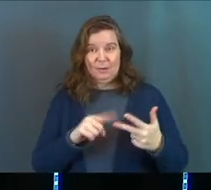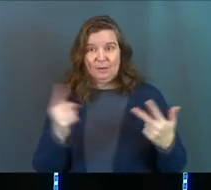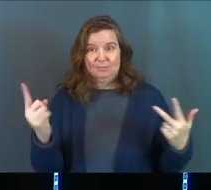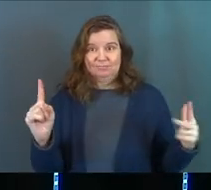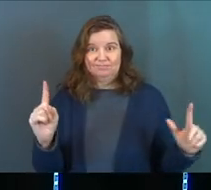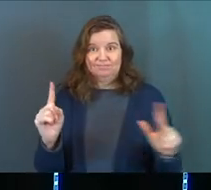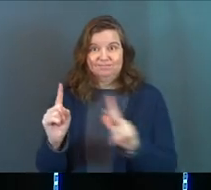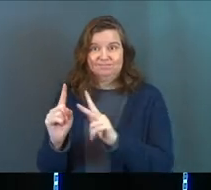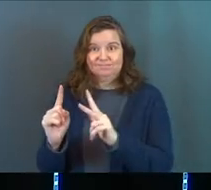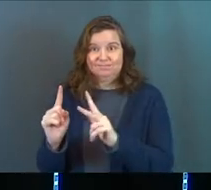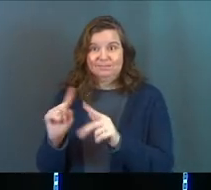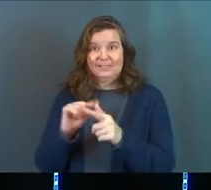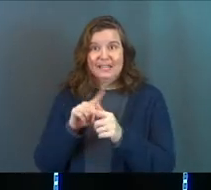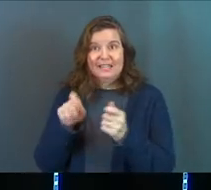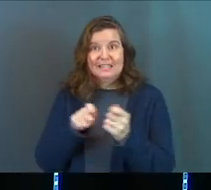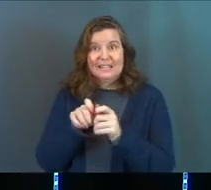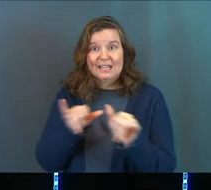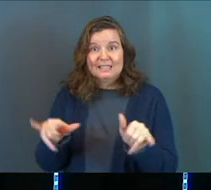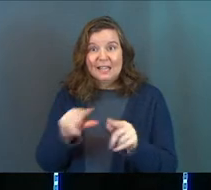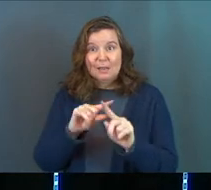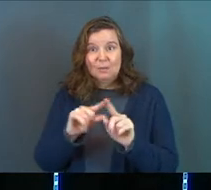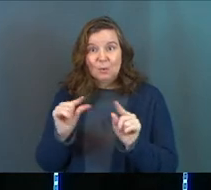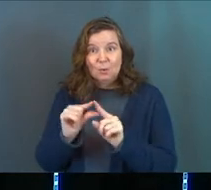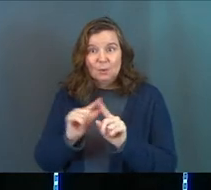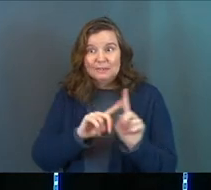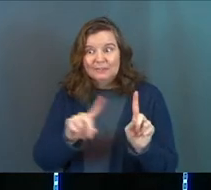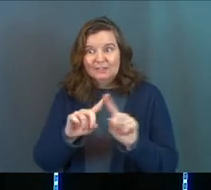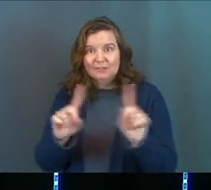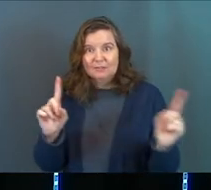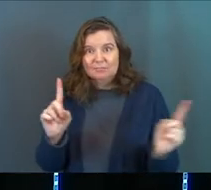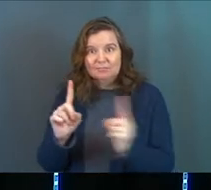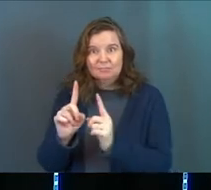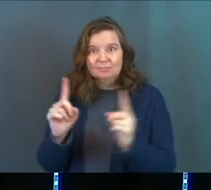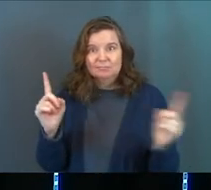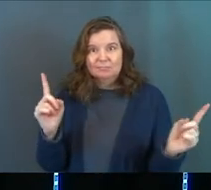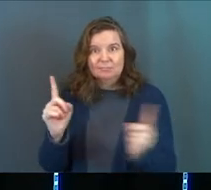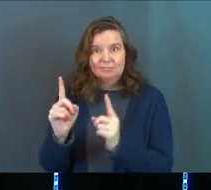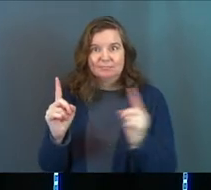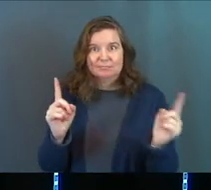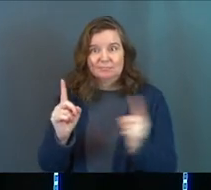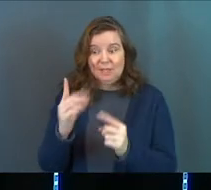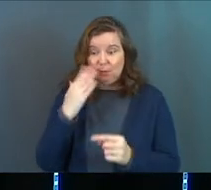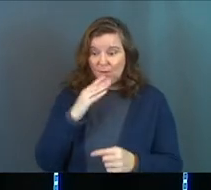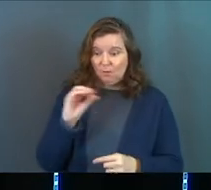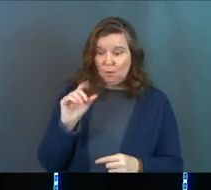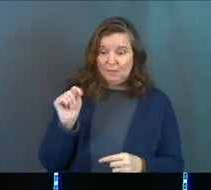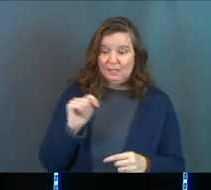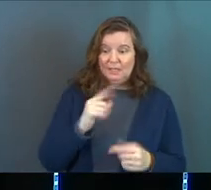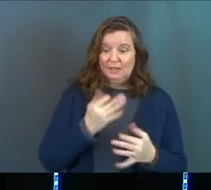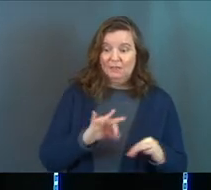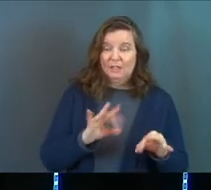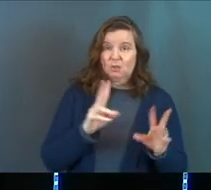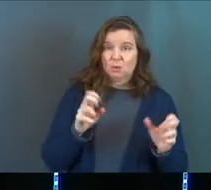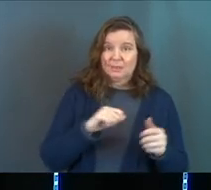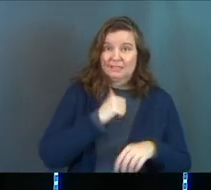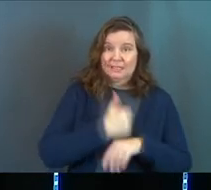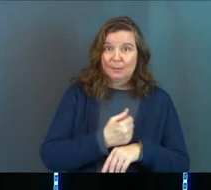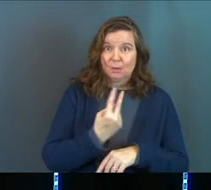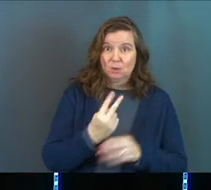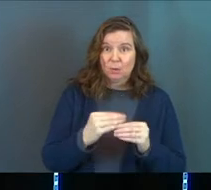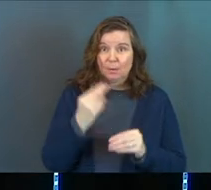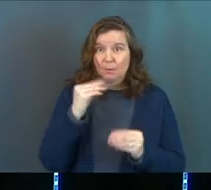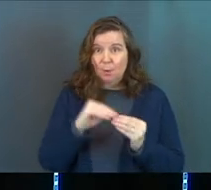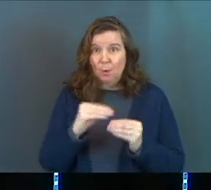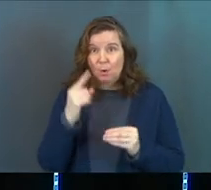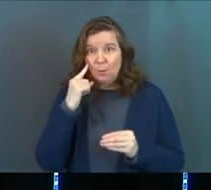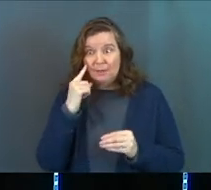and say the exact same words. And we know from the Old Testament that if a matter is established by two or more witnesses,